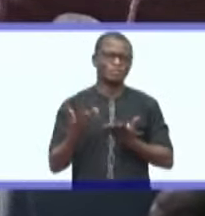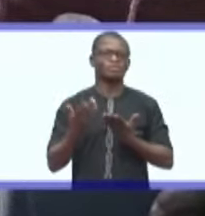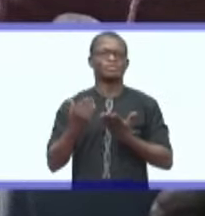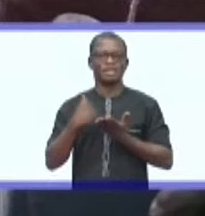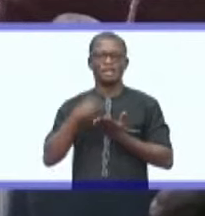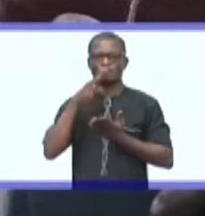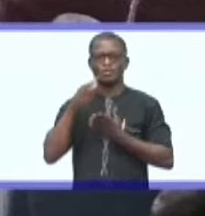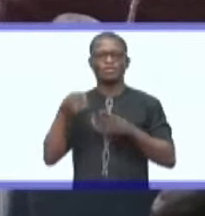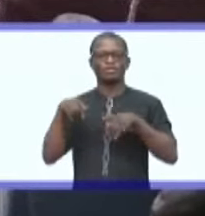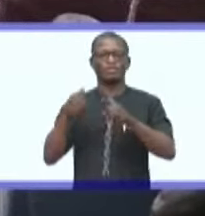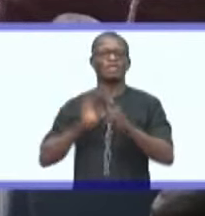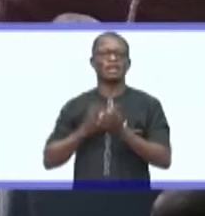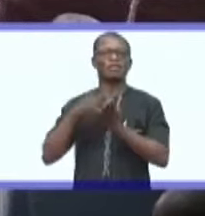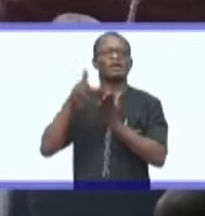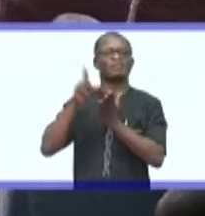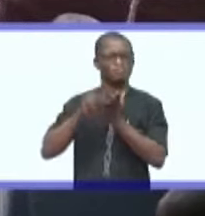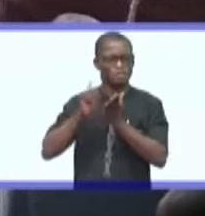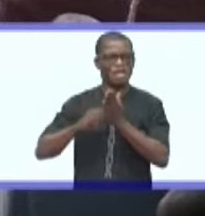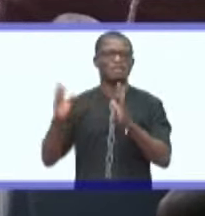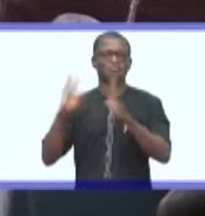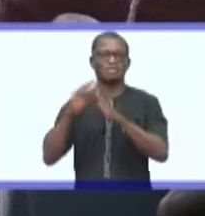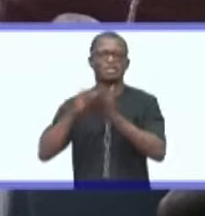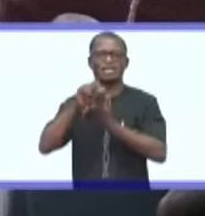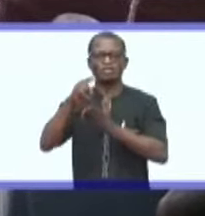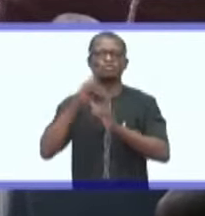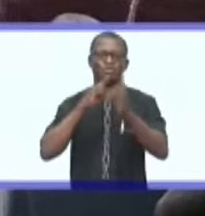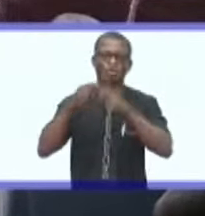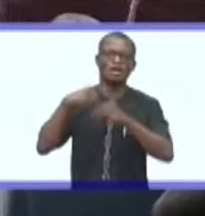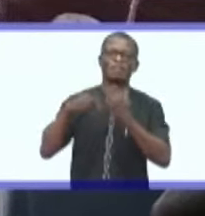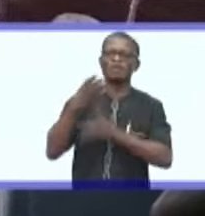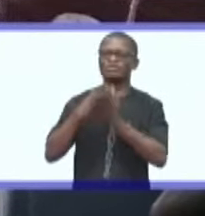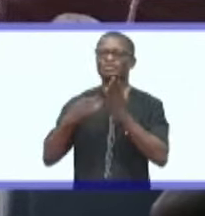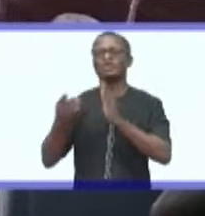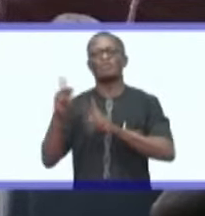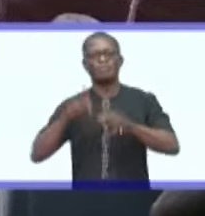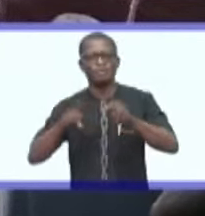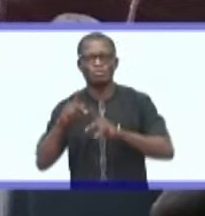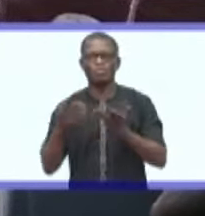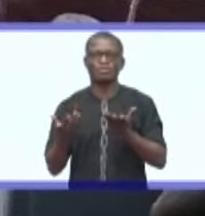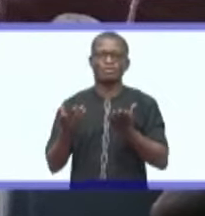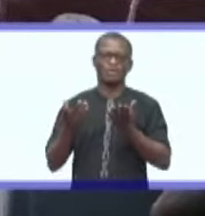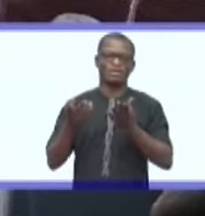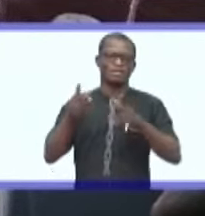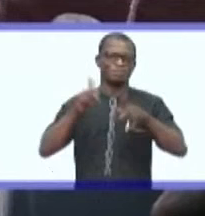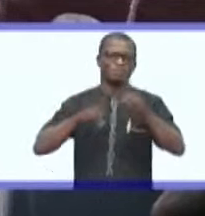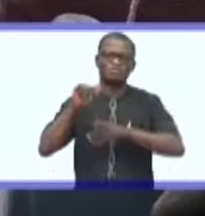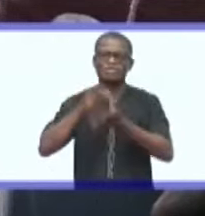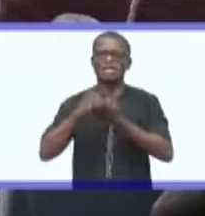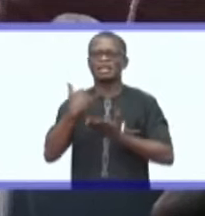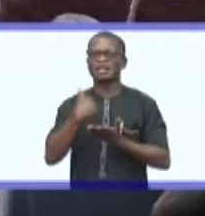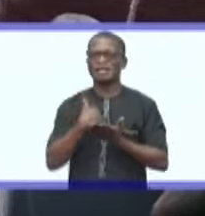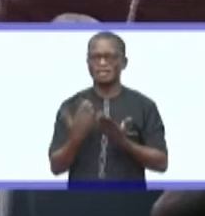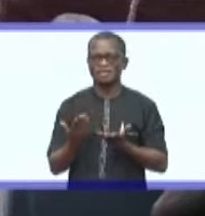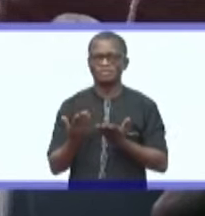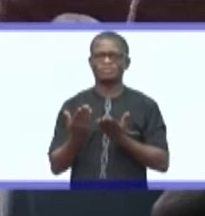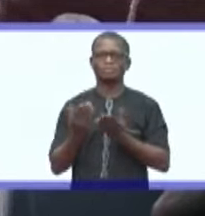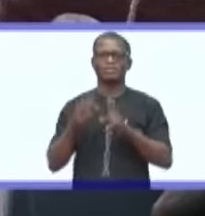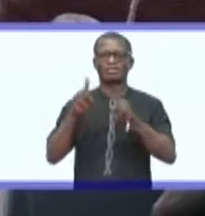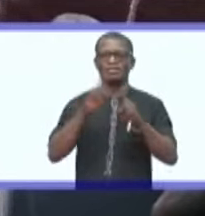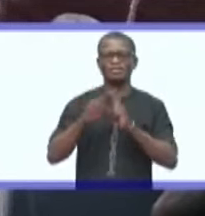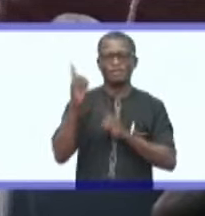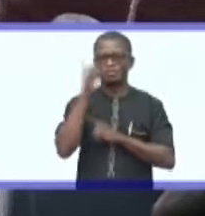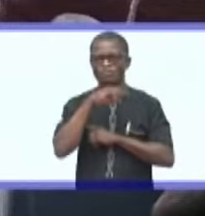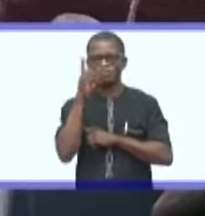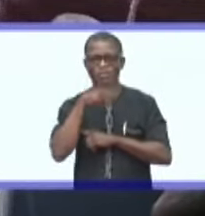conference when you were talking about fake news. Some people who had fake Twitter accounts in